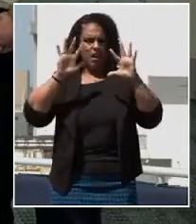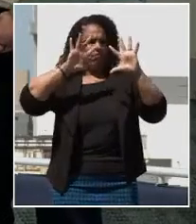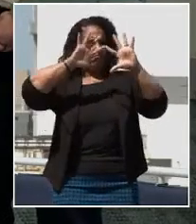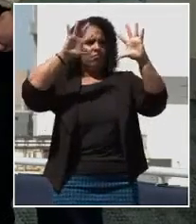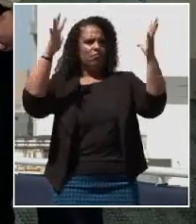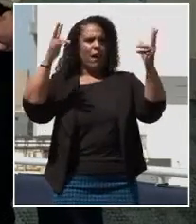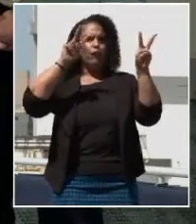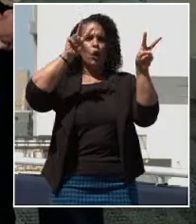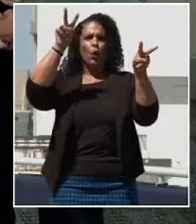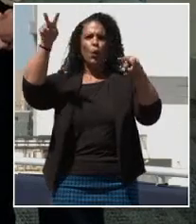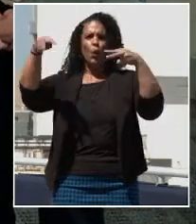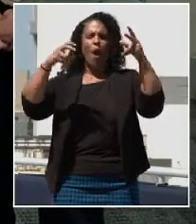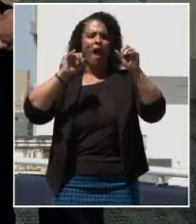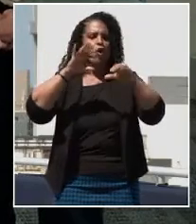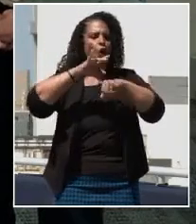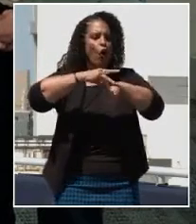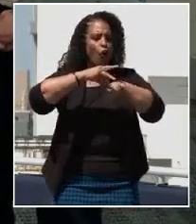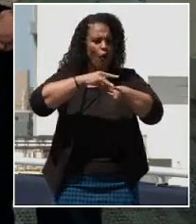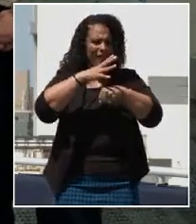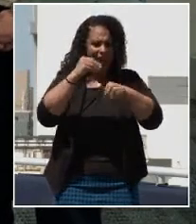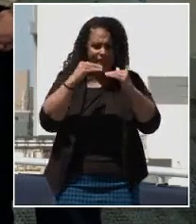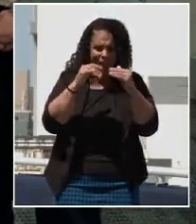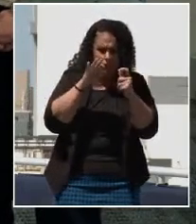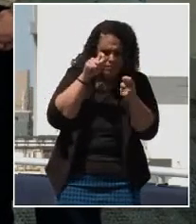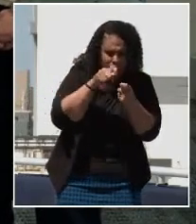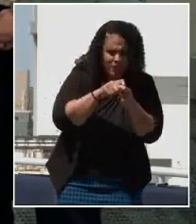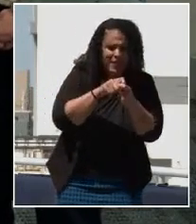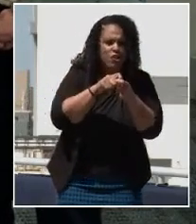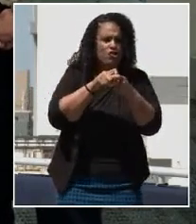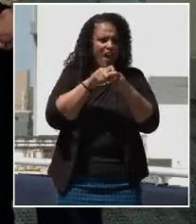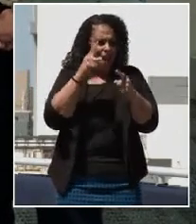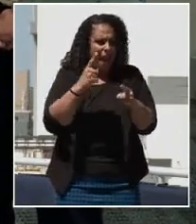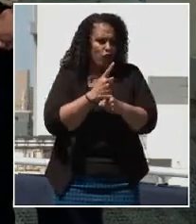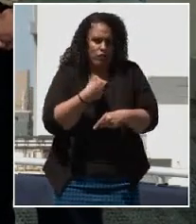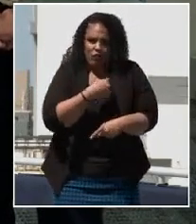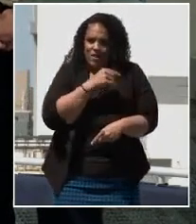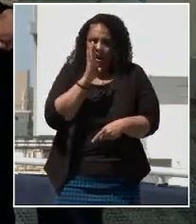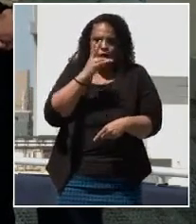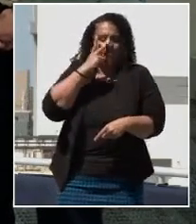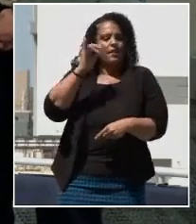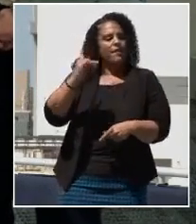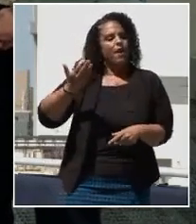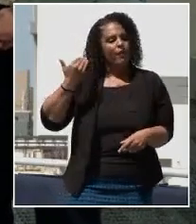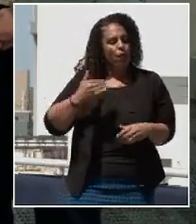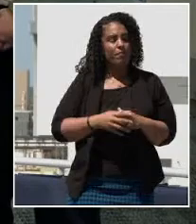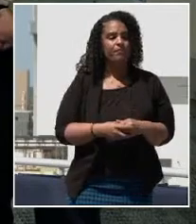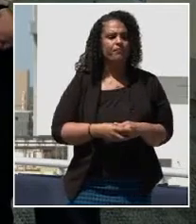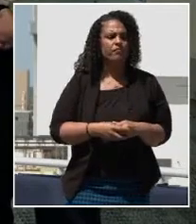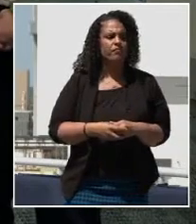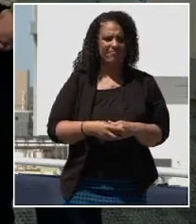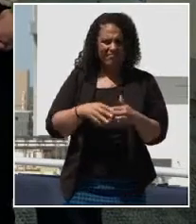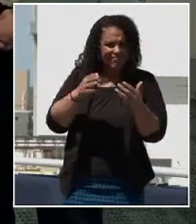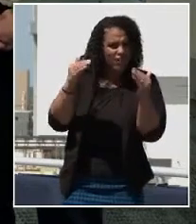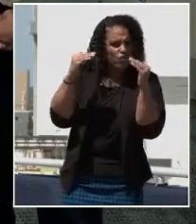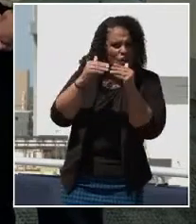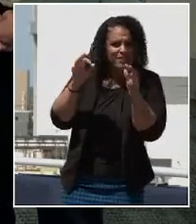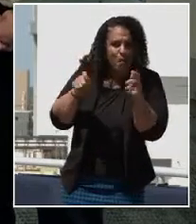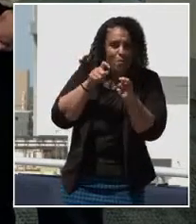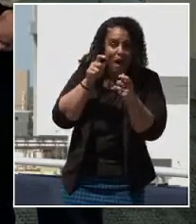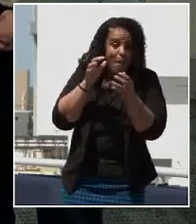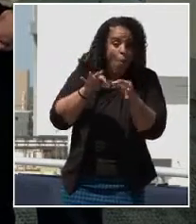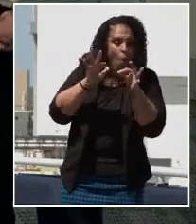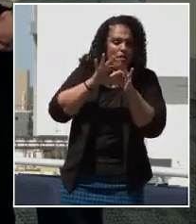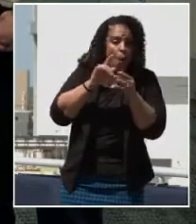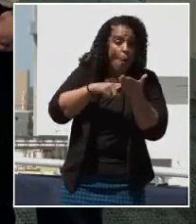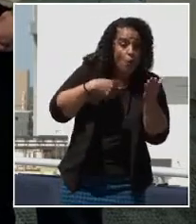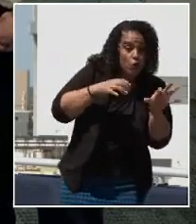view of our Earth system at a level of precision and accuracy that we've never seen before and just as important as what we're doing is how